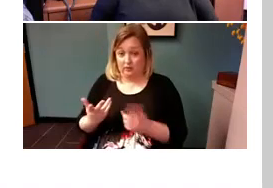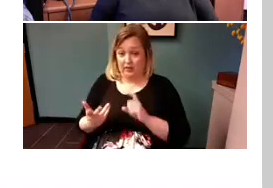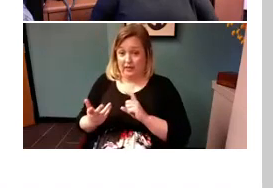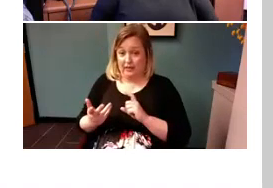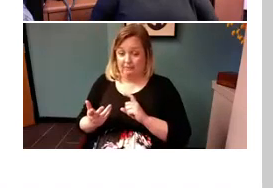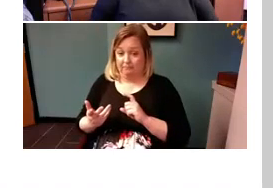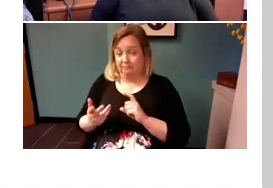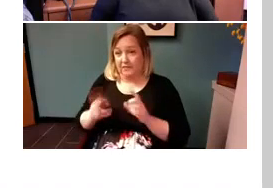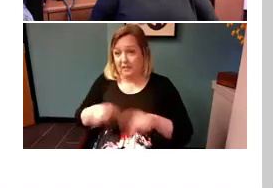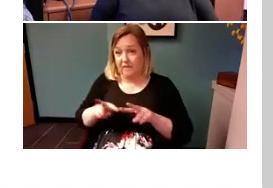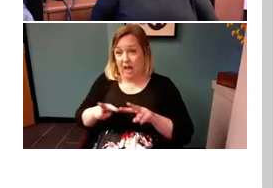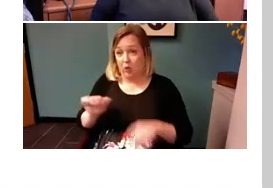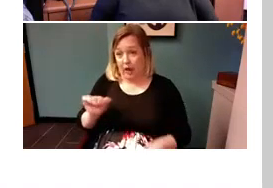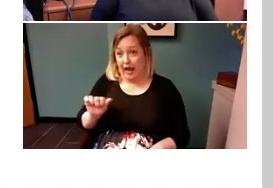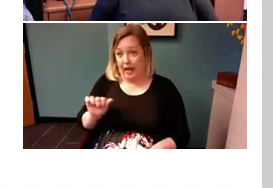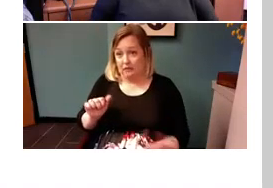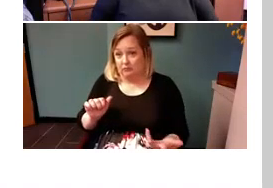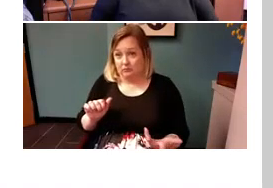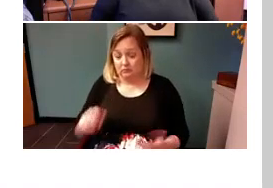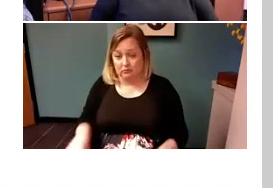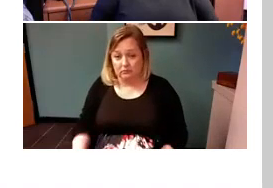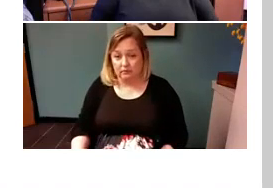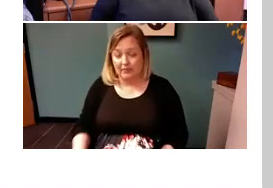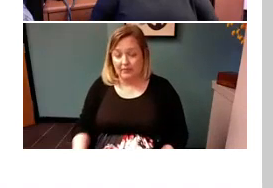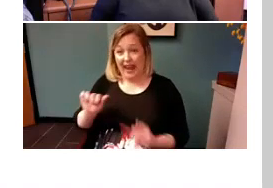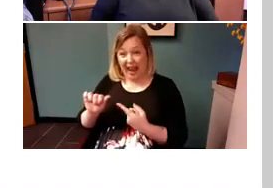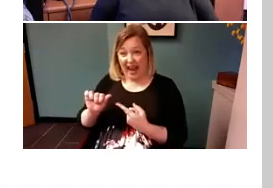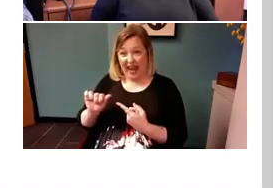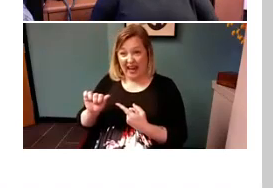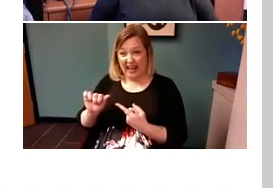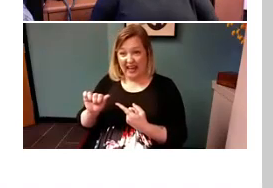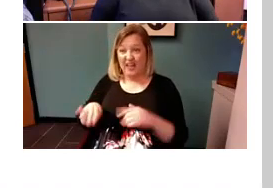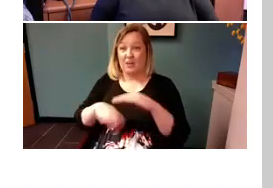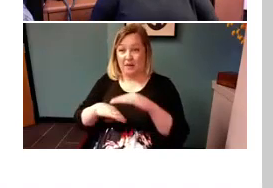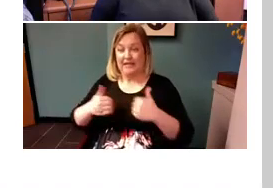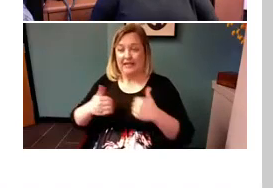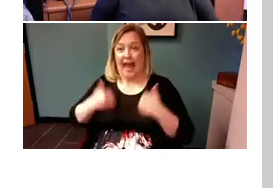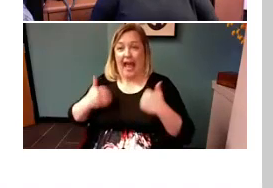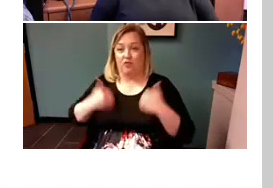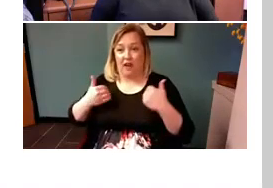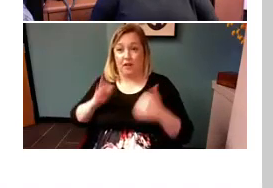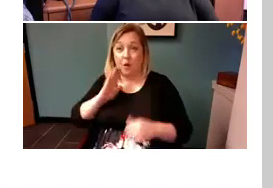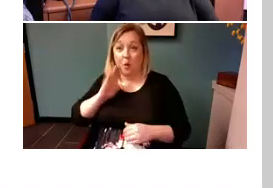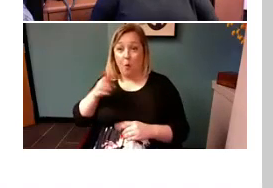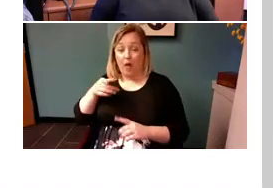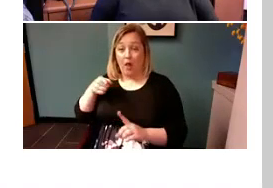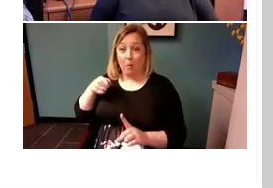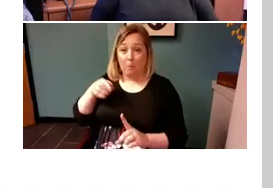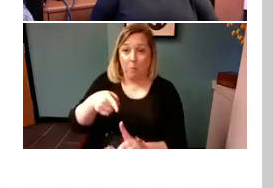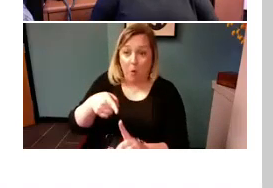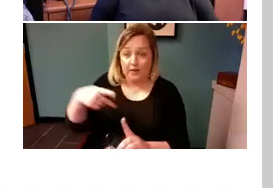a basically is an address that points to these particular values.